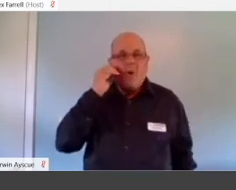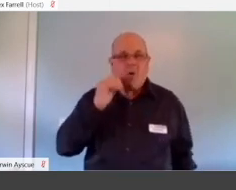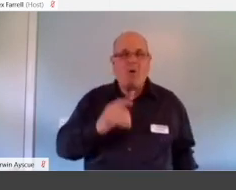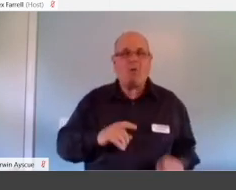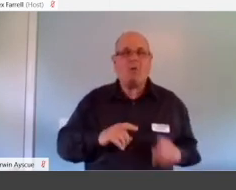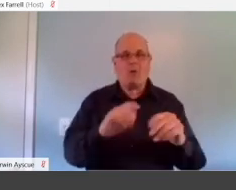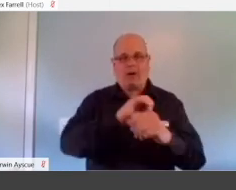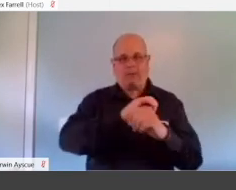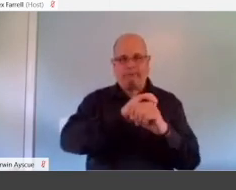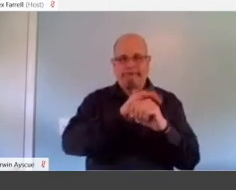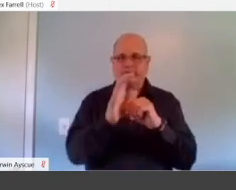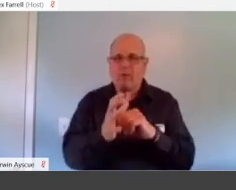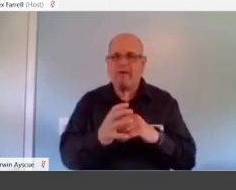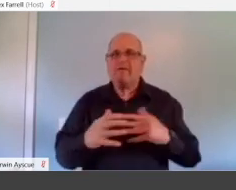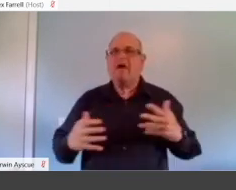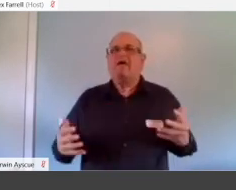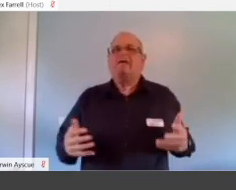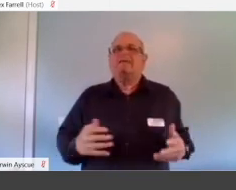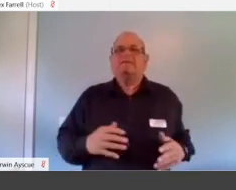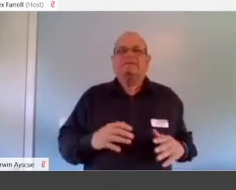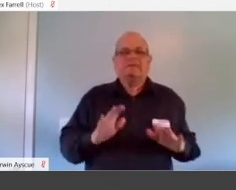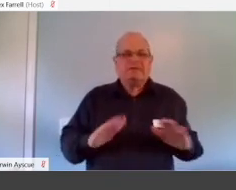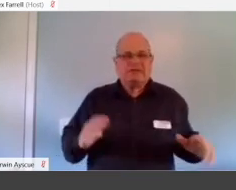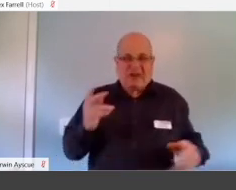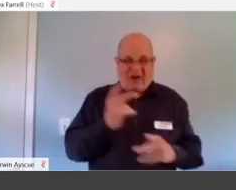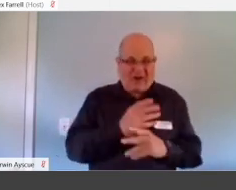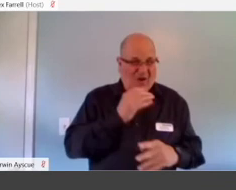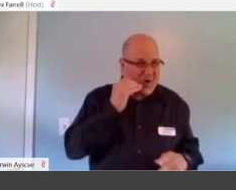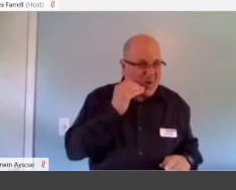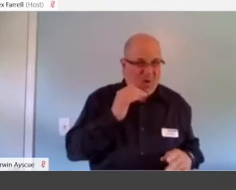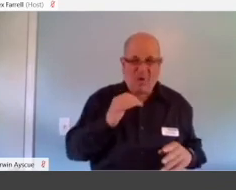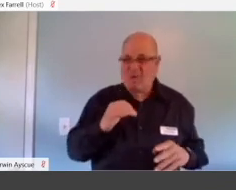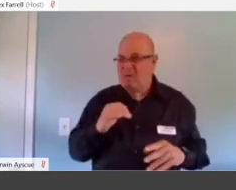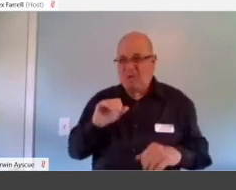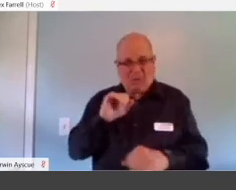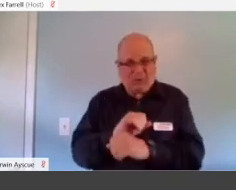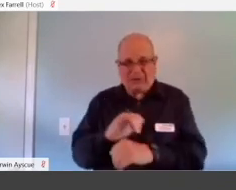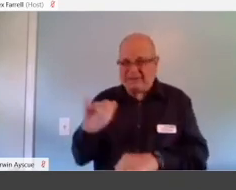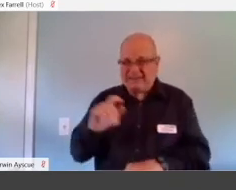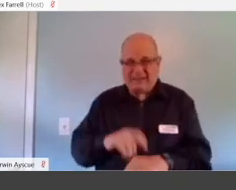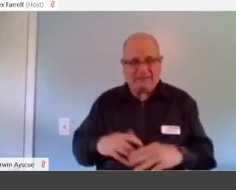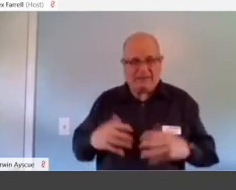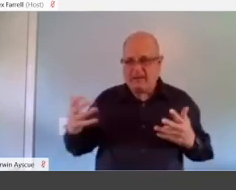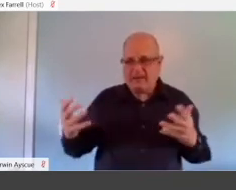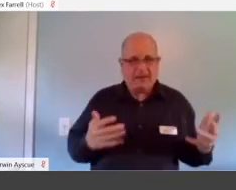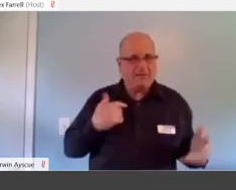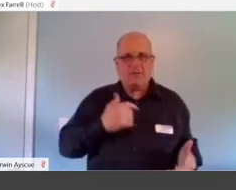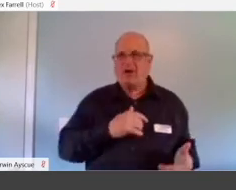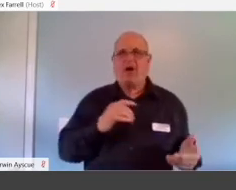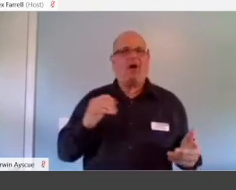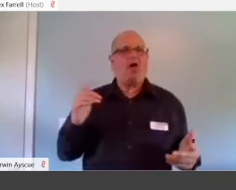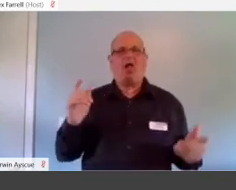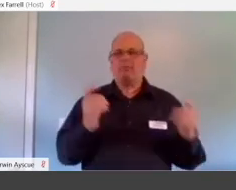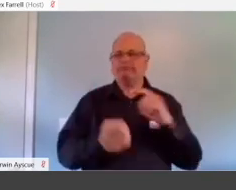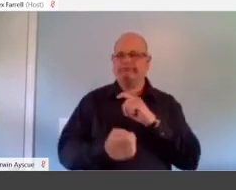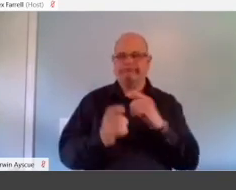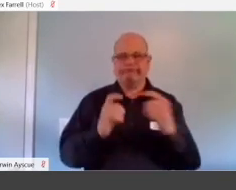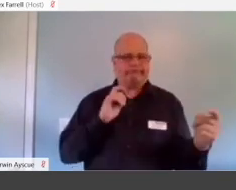And childcare at home in the middle of work, and like everything's just changed, right? We all have to adapt.